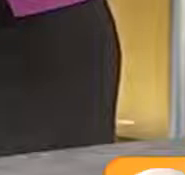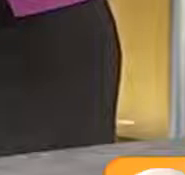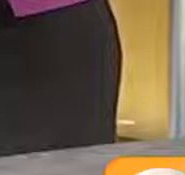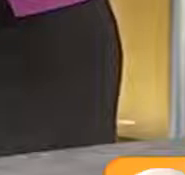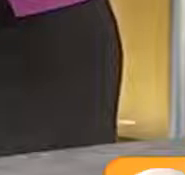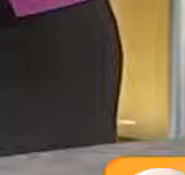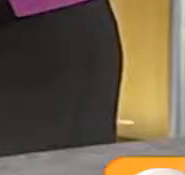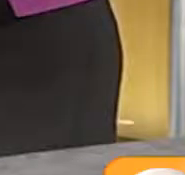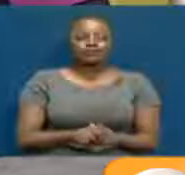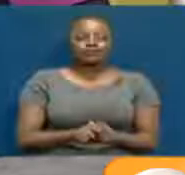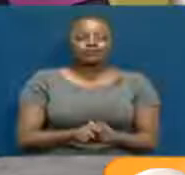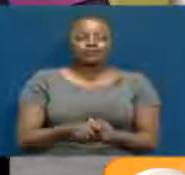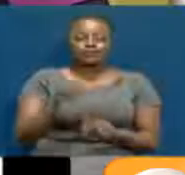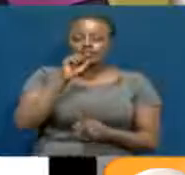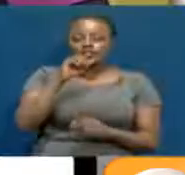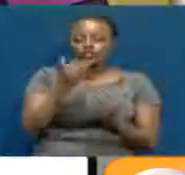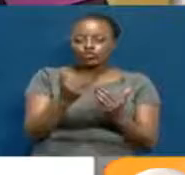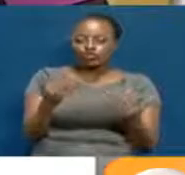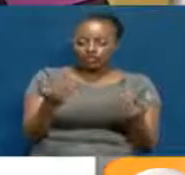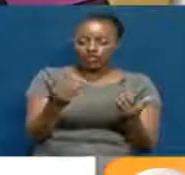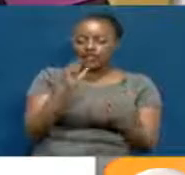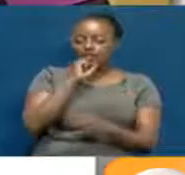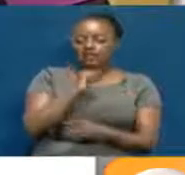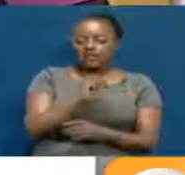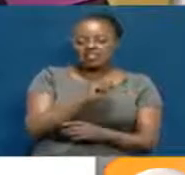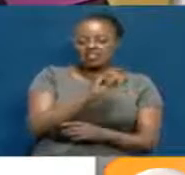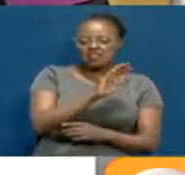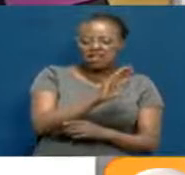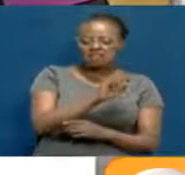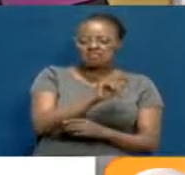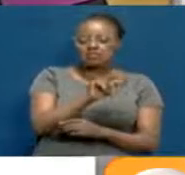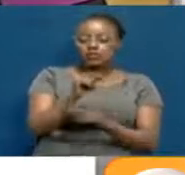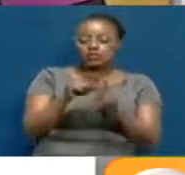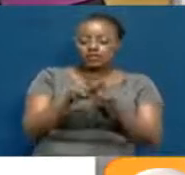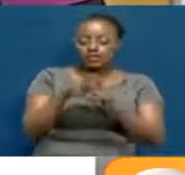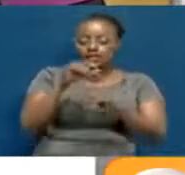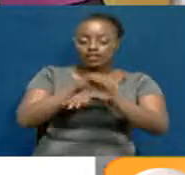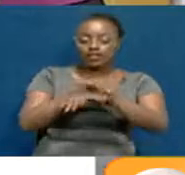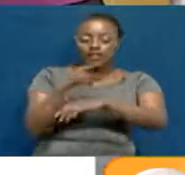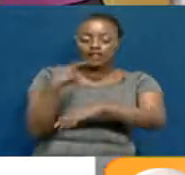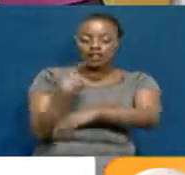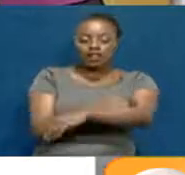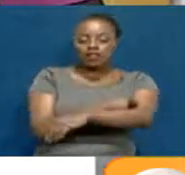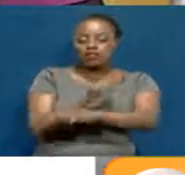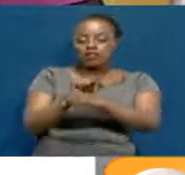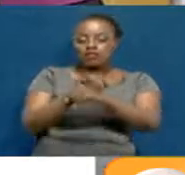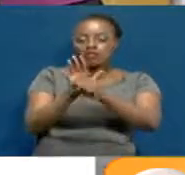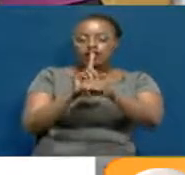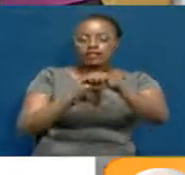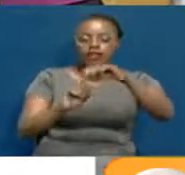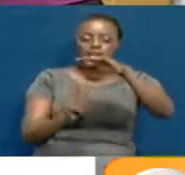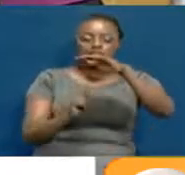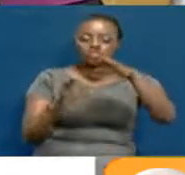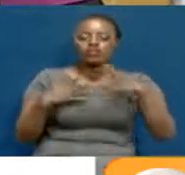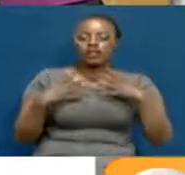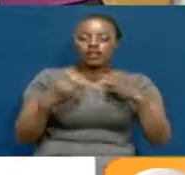Now, children aged 5 years and above could soon start getting COVID-19 vaccination once the Ministry of Health